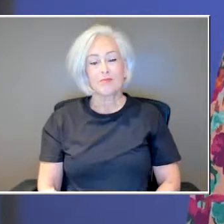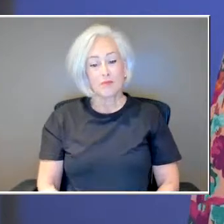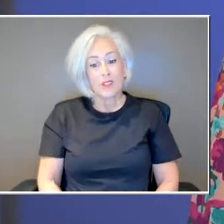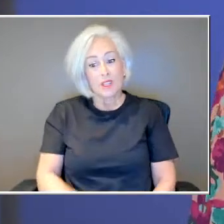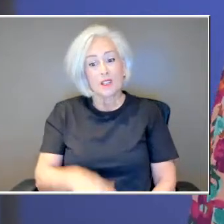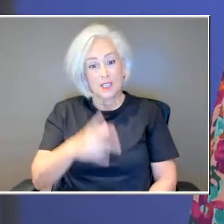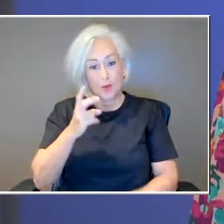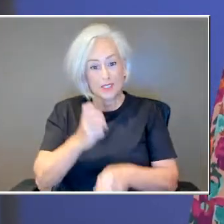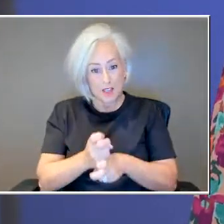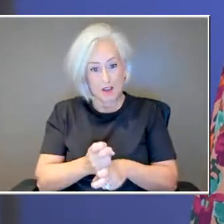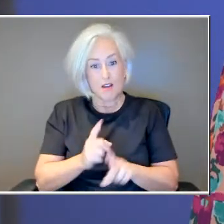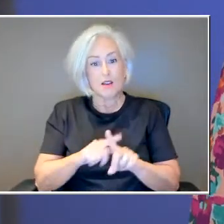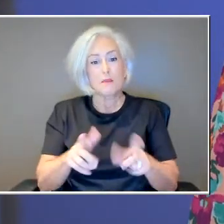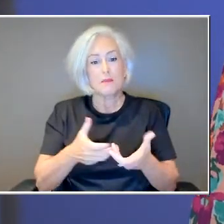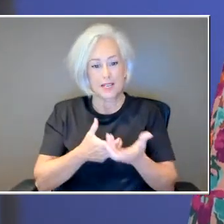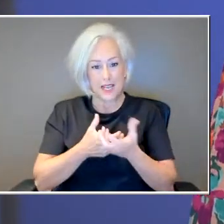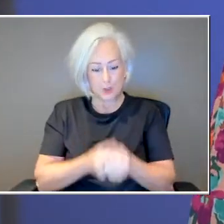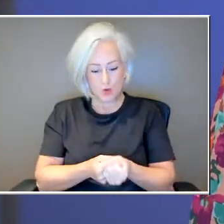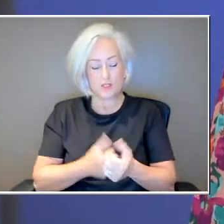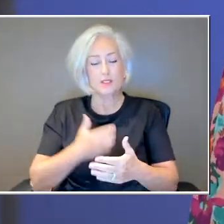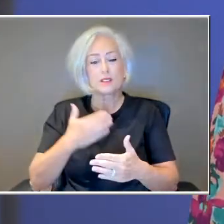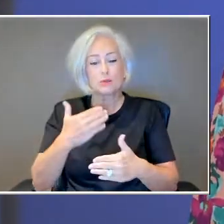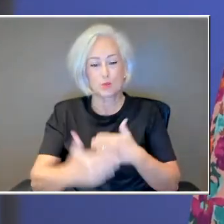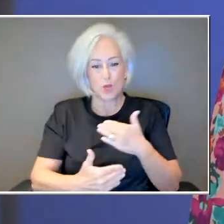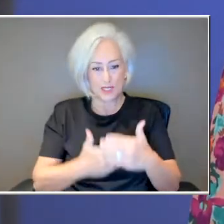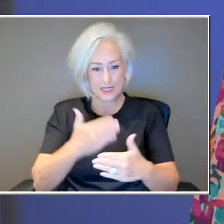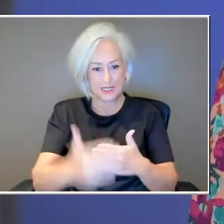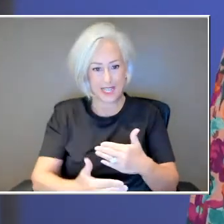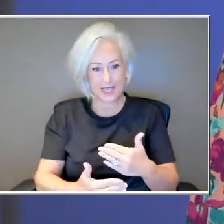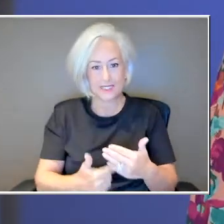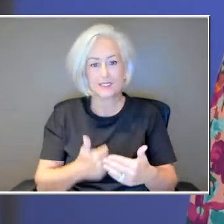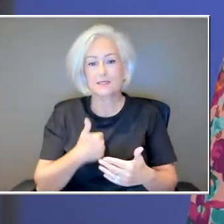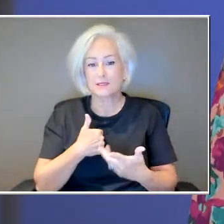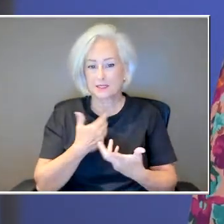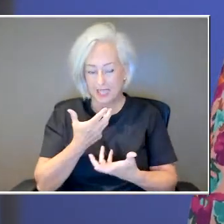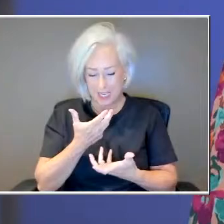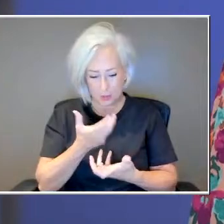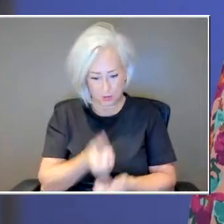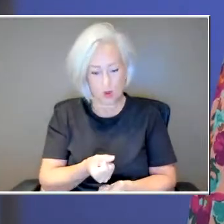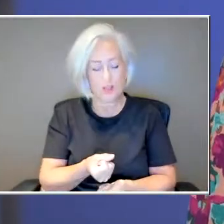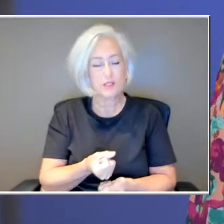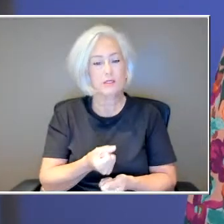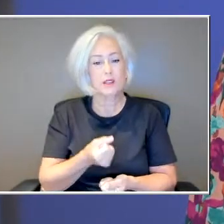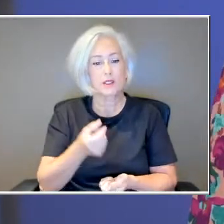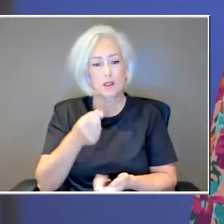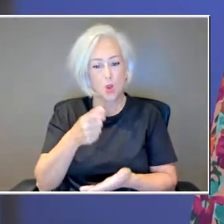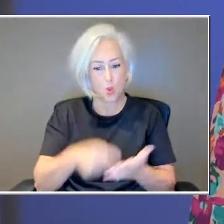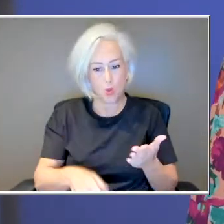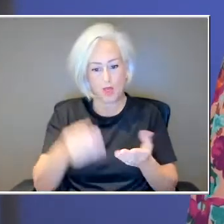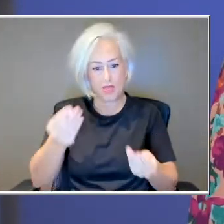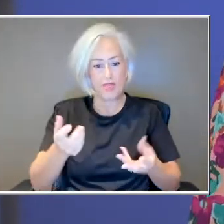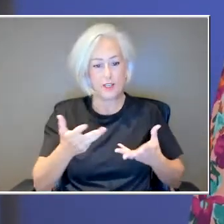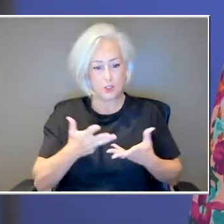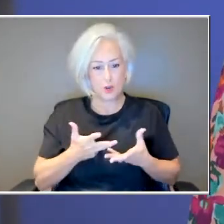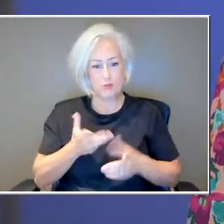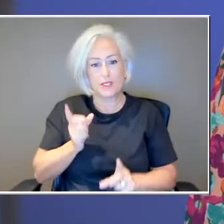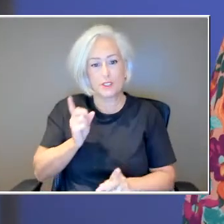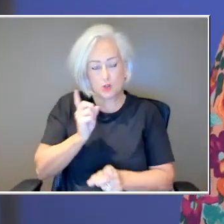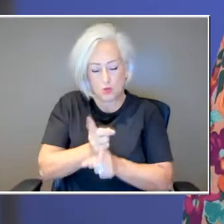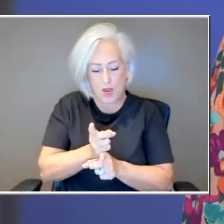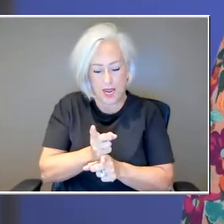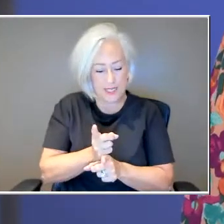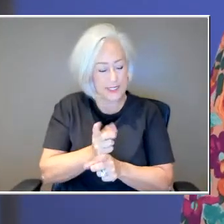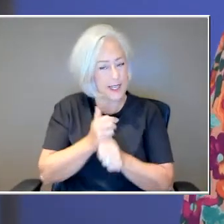the process. You know, I trusted that what they were telling me was, you know, correct, and I just